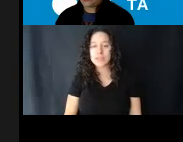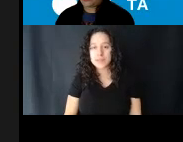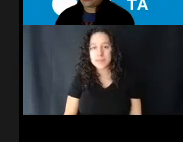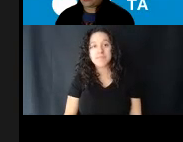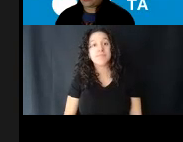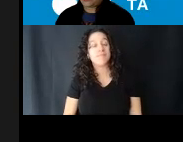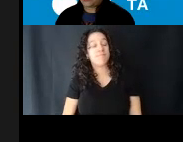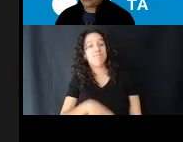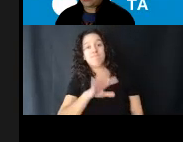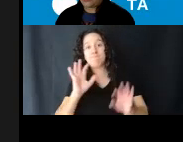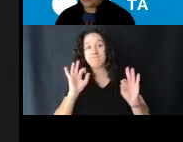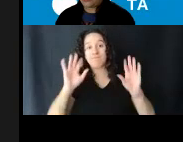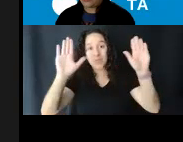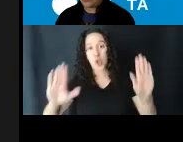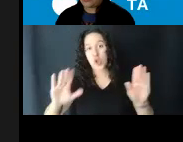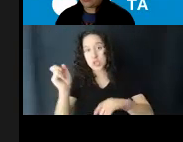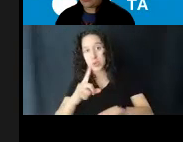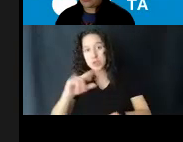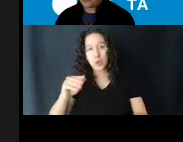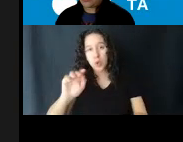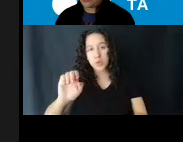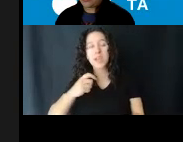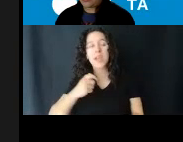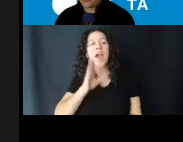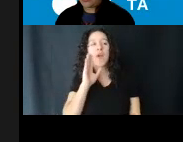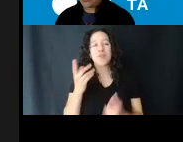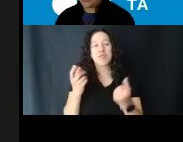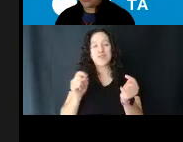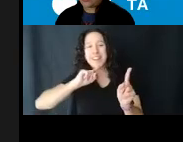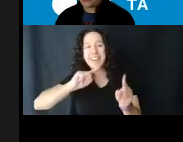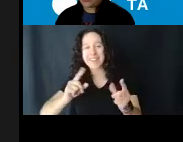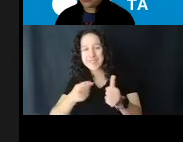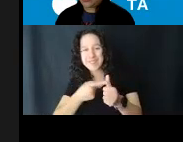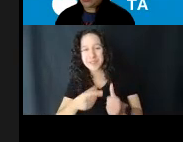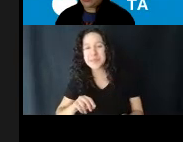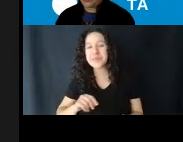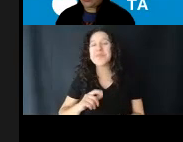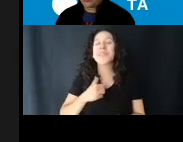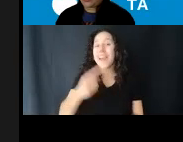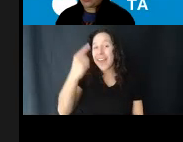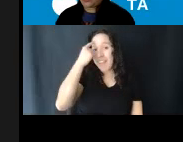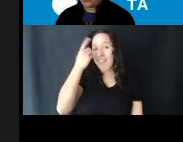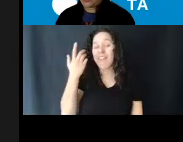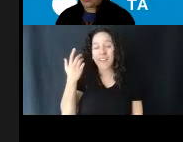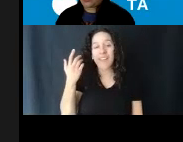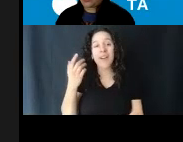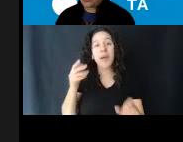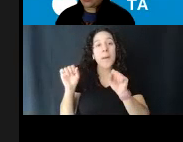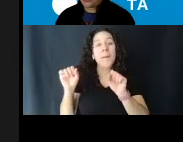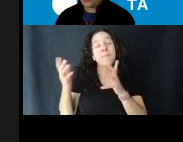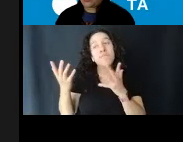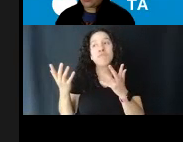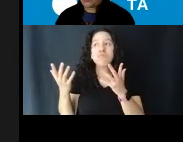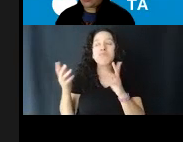Great question, Adam. I'll take a stab at this first. I would think that it would probably have to